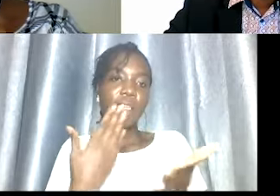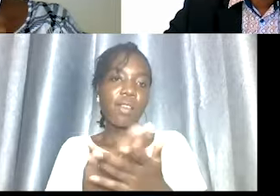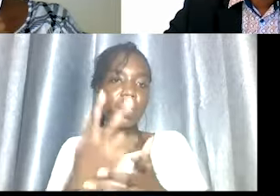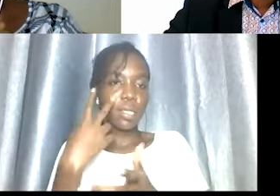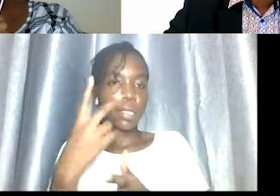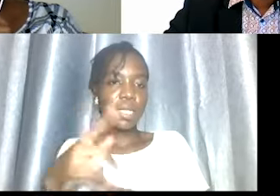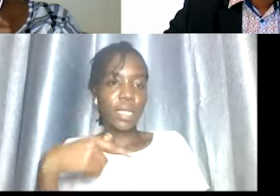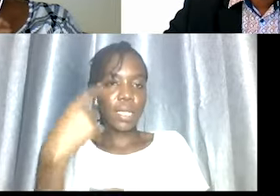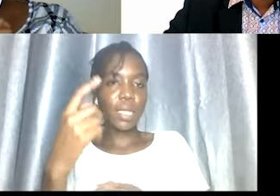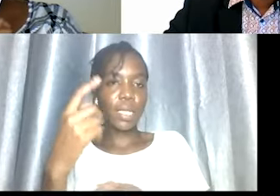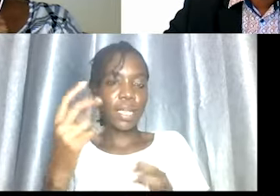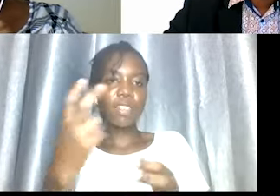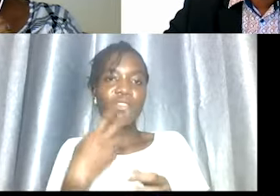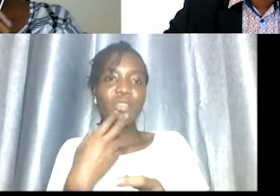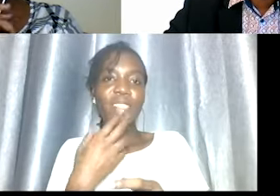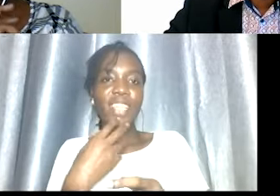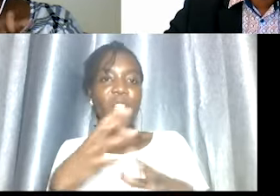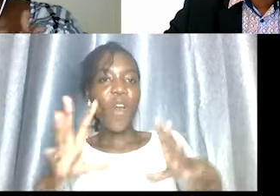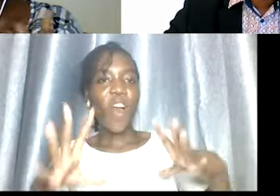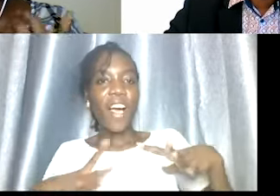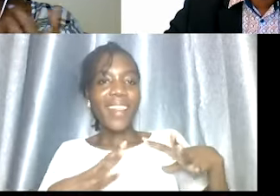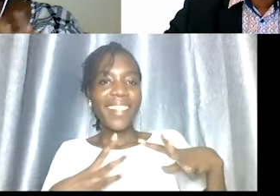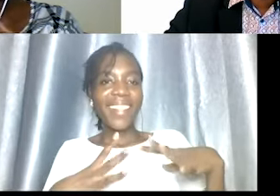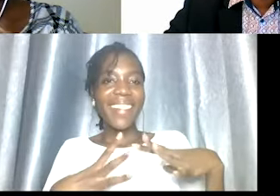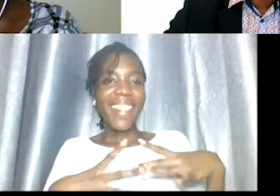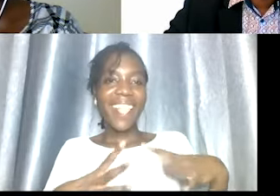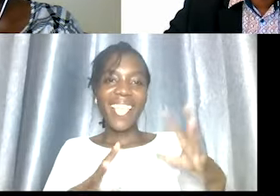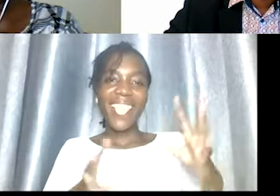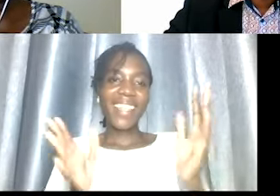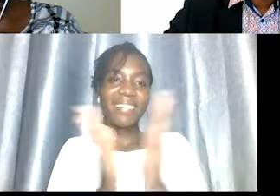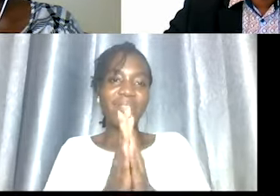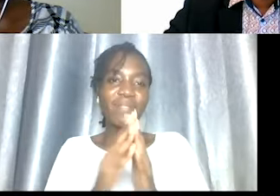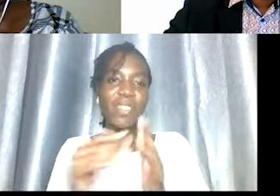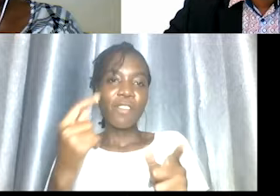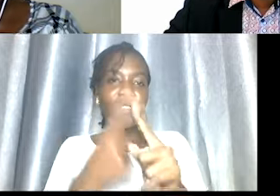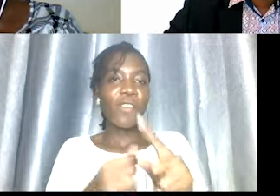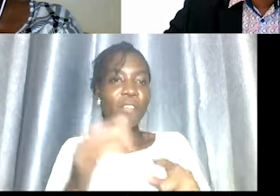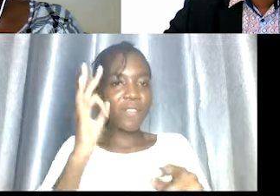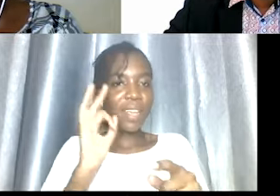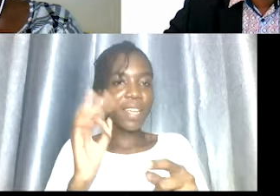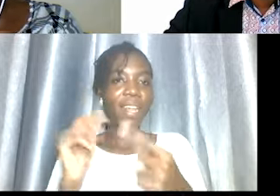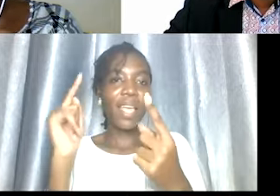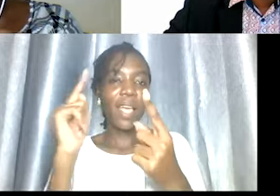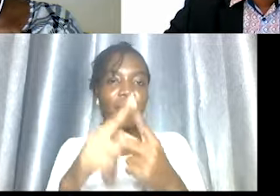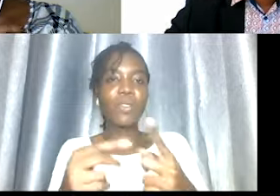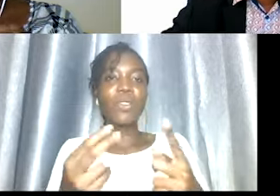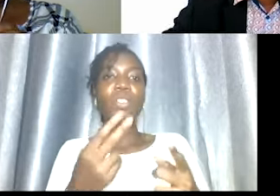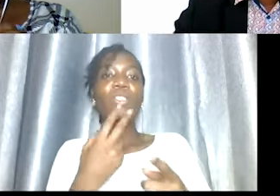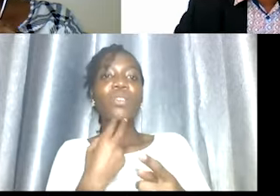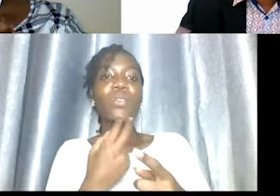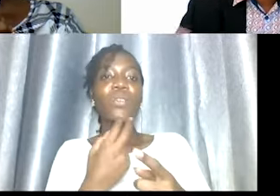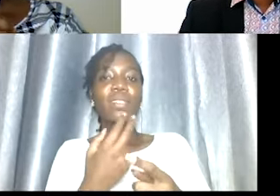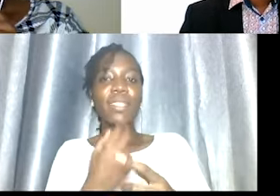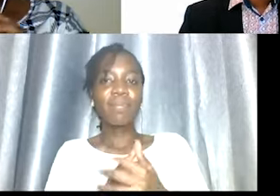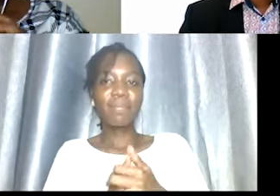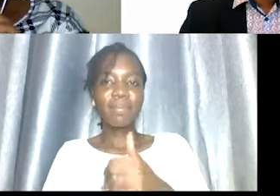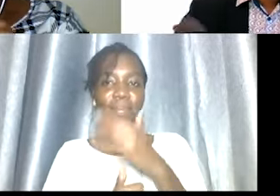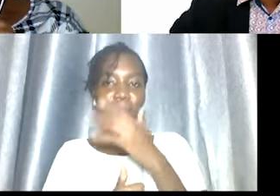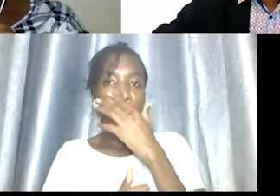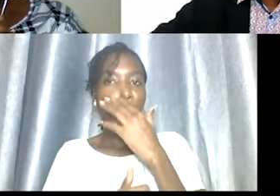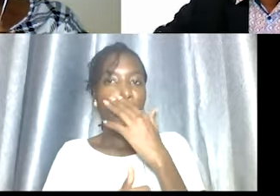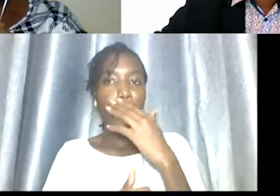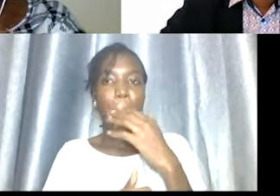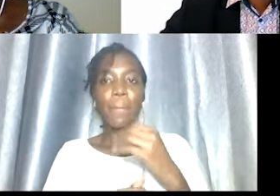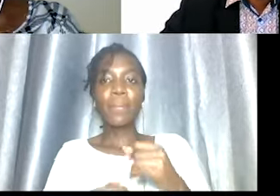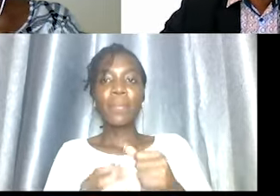It's a holiday on Tuesday. We have a long holiday weekend, Derek, from Friday to Tuesday. We go back to work on. I am so envious of